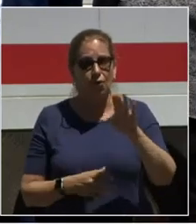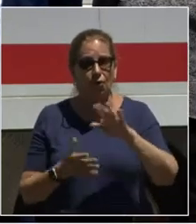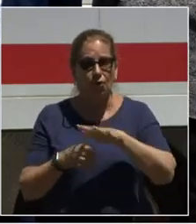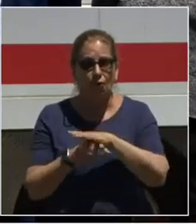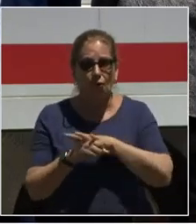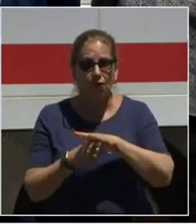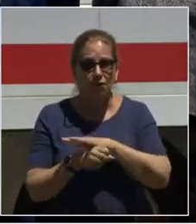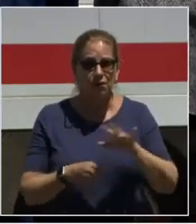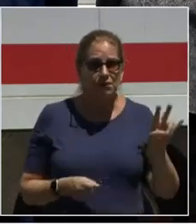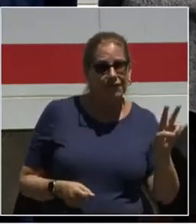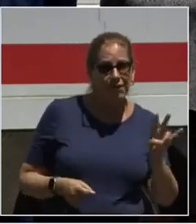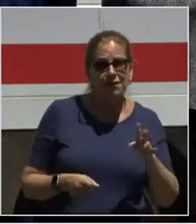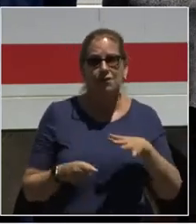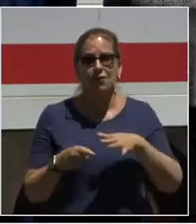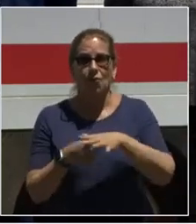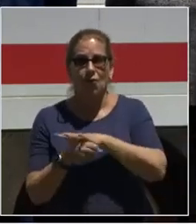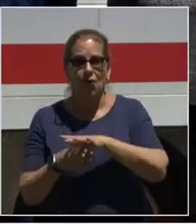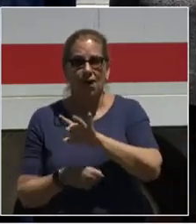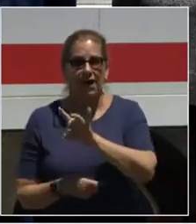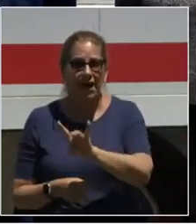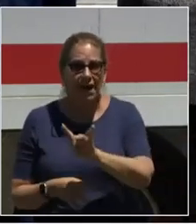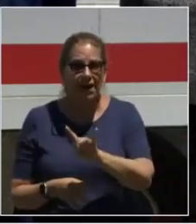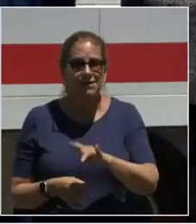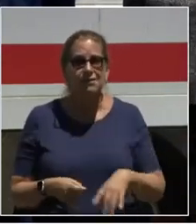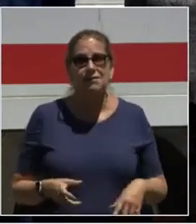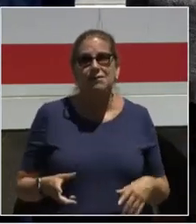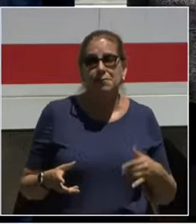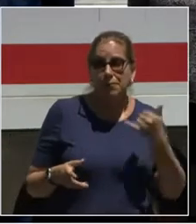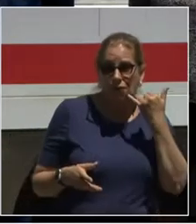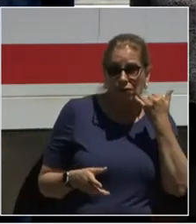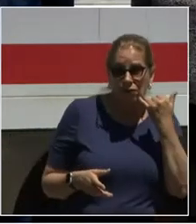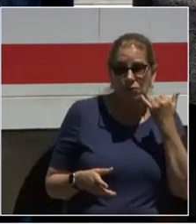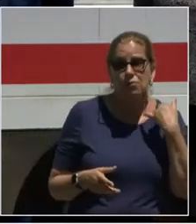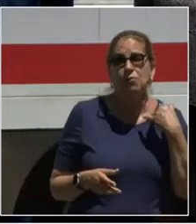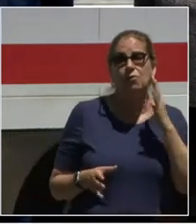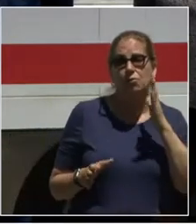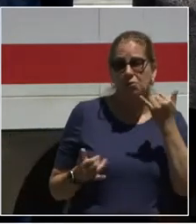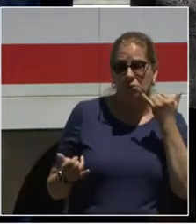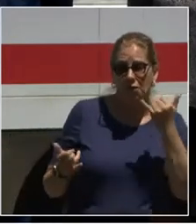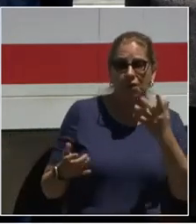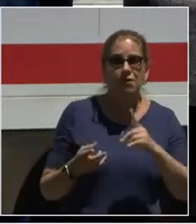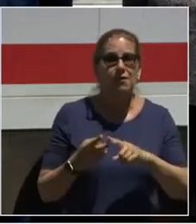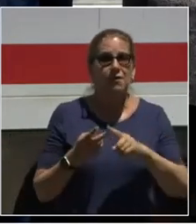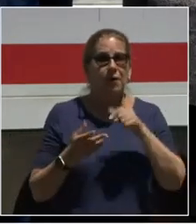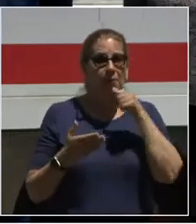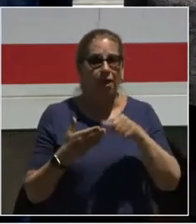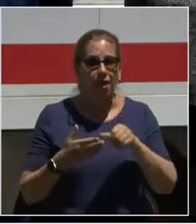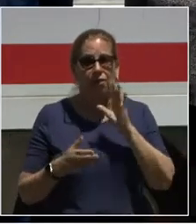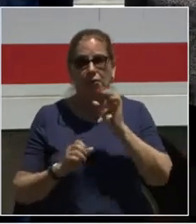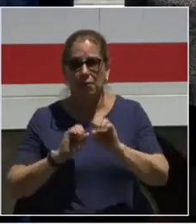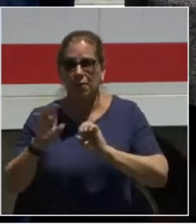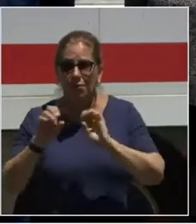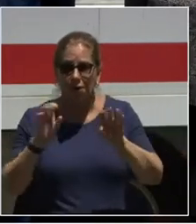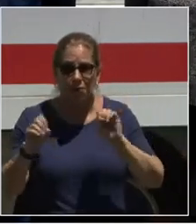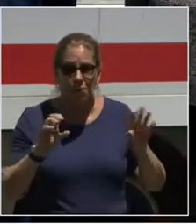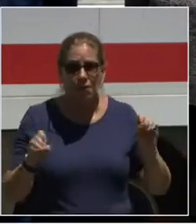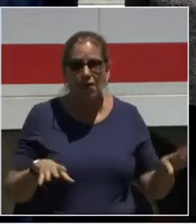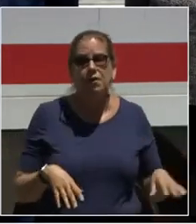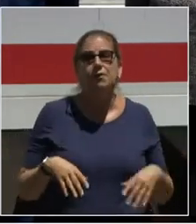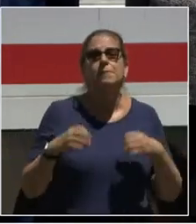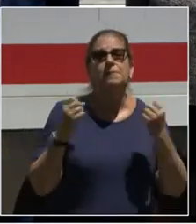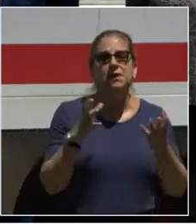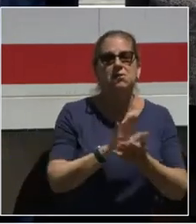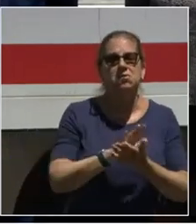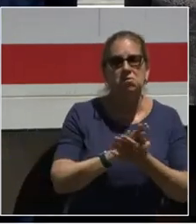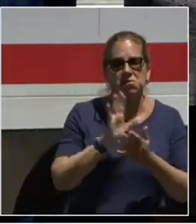mail if your student is missing one or more school-required vaccinations. We also know that our schools have